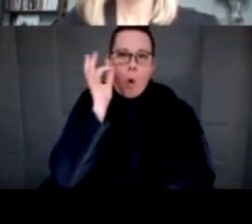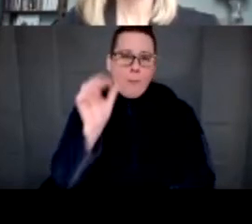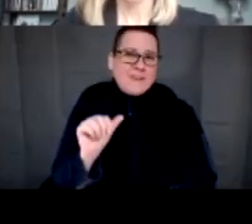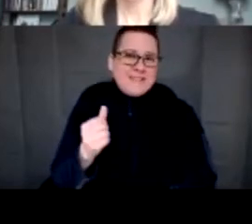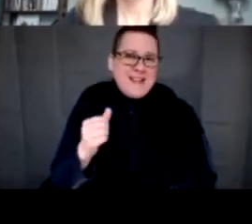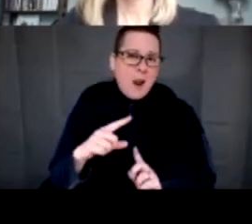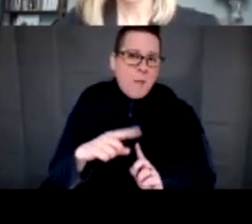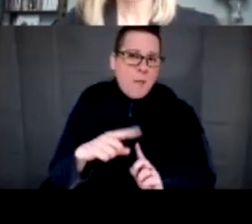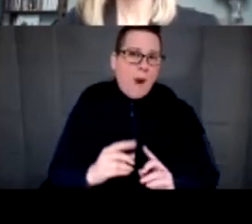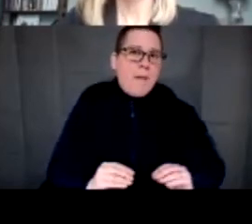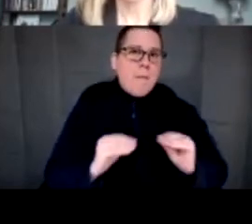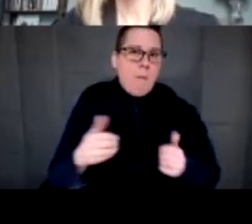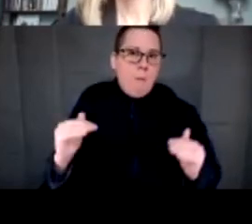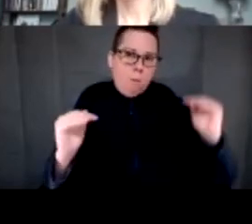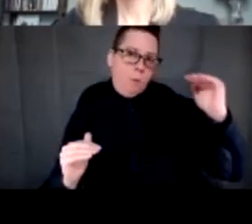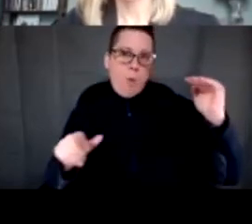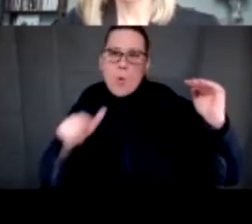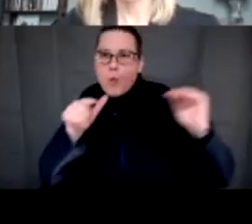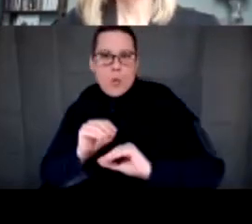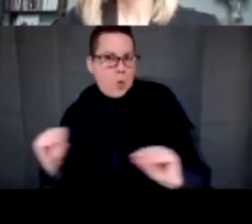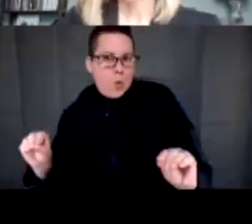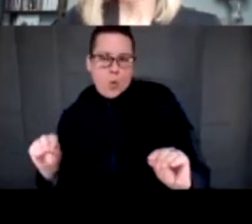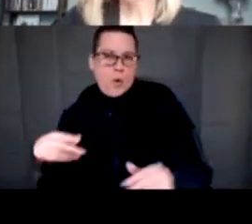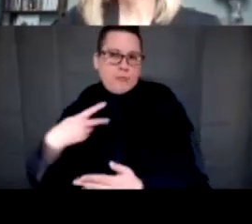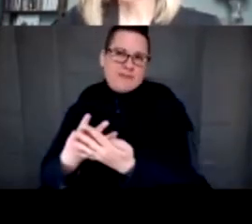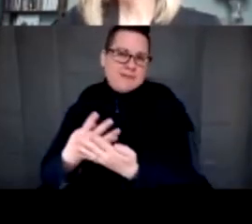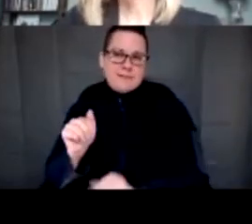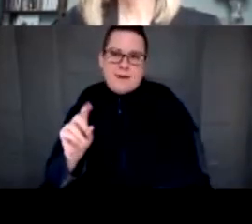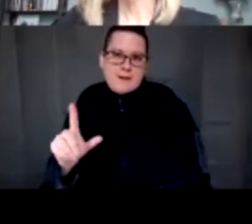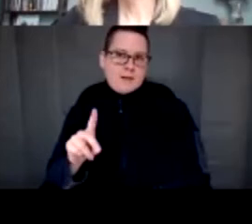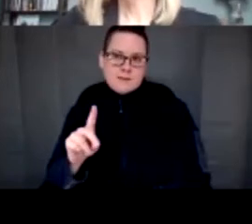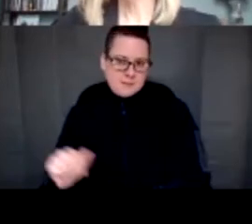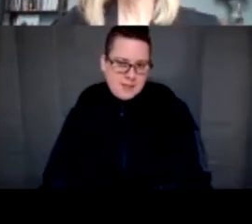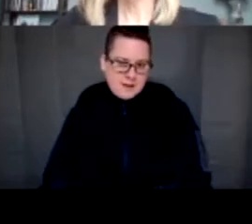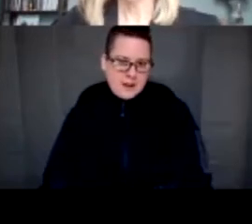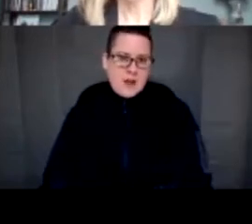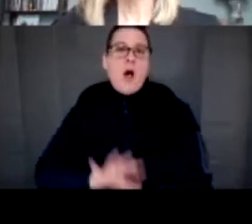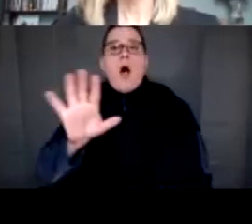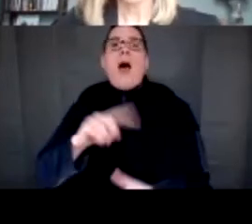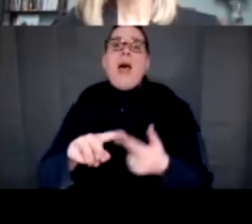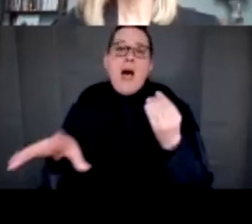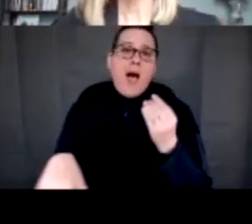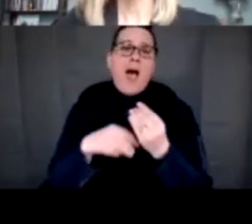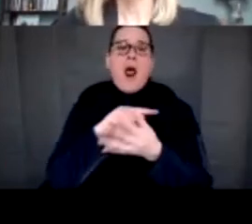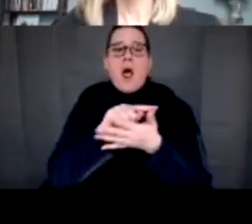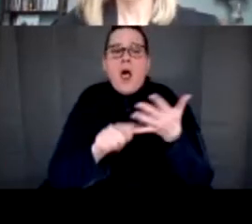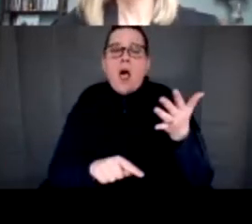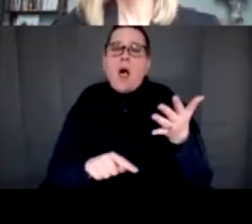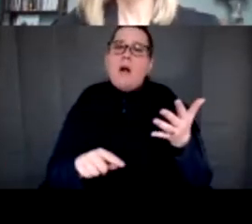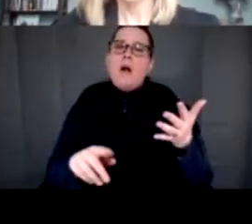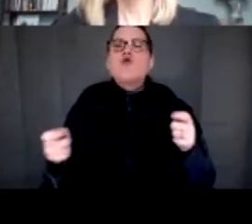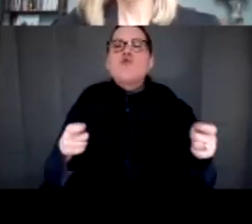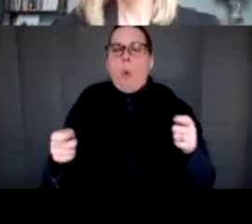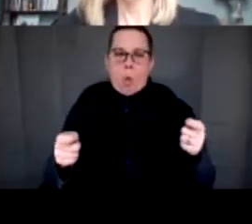higher than those not reporting the disability. Now, granted, when we controlled for the other factors, if you look at